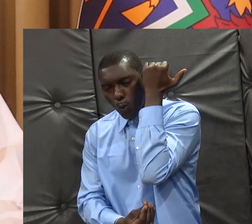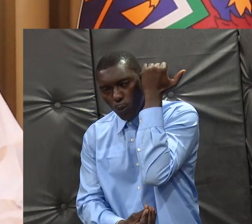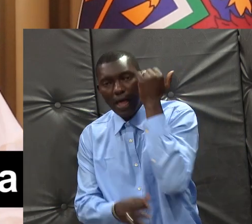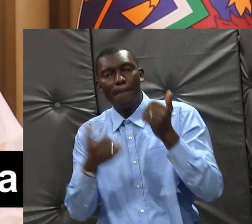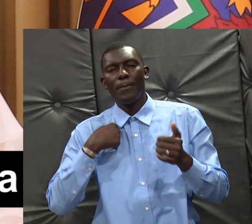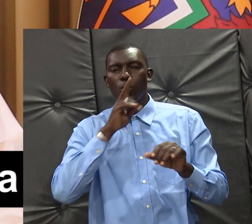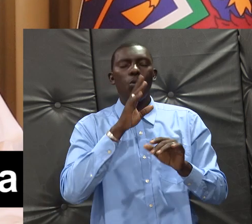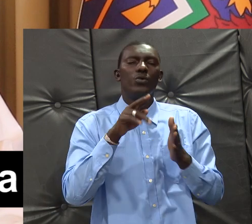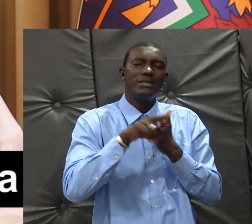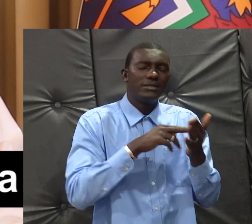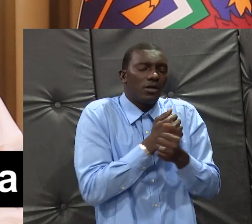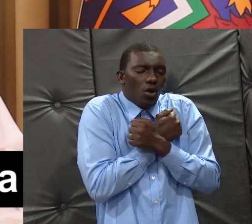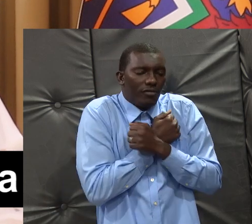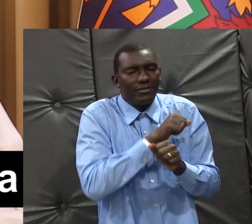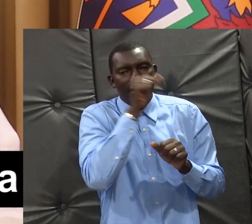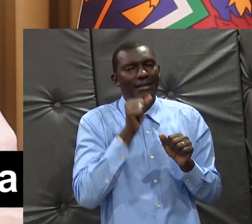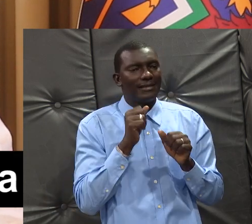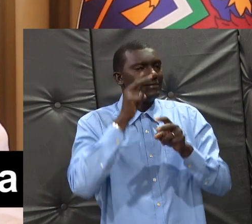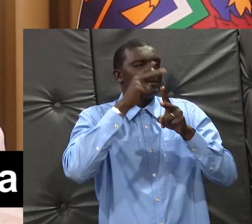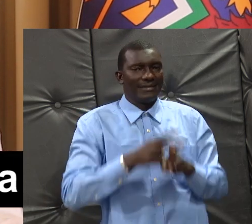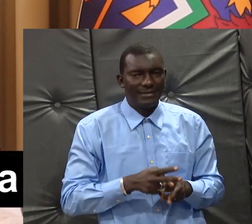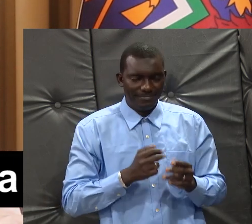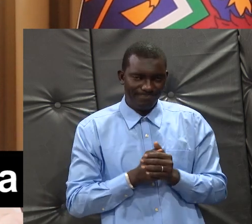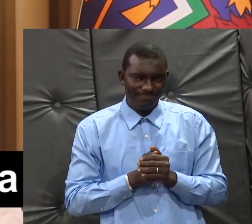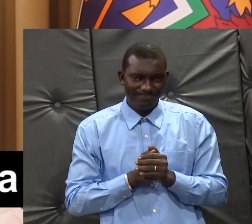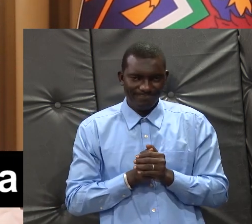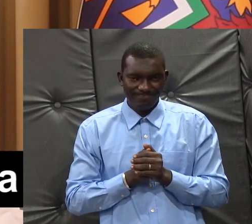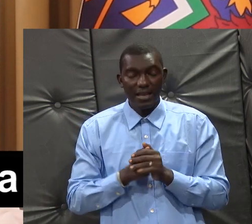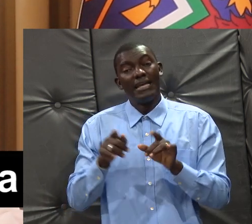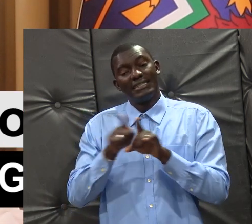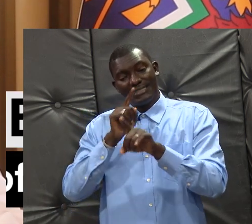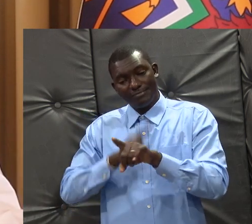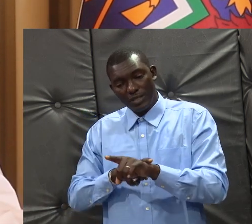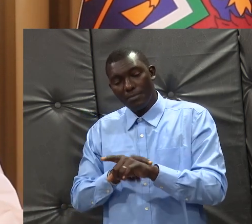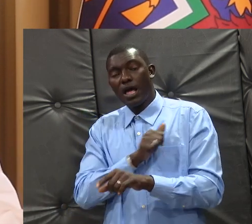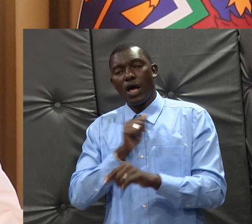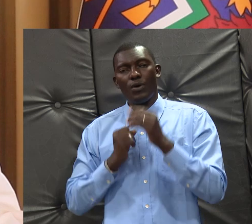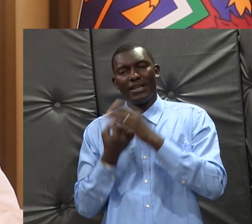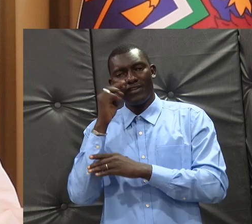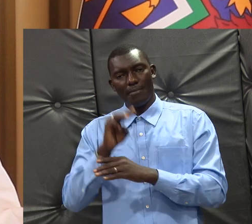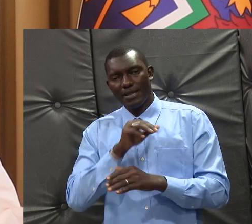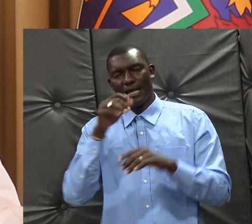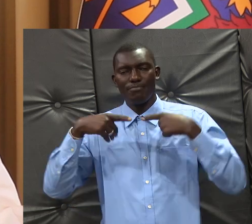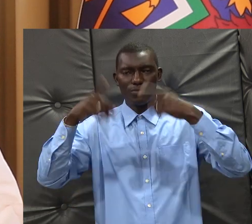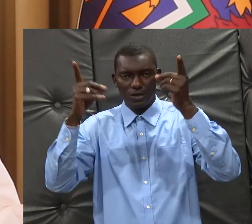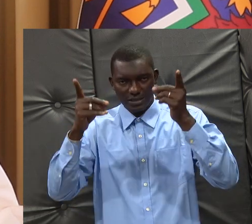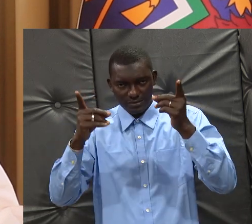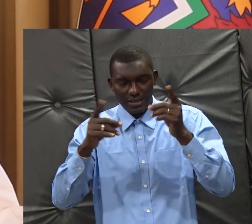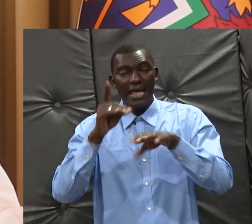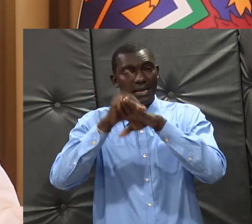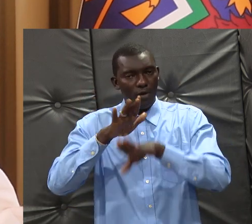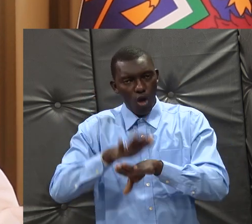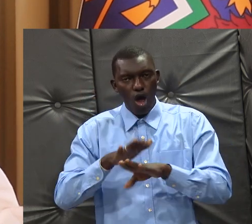and care. Emphatically too, our development and progress depend on ensuring that our